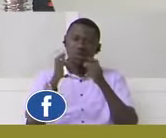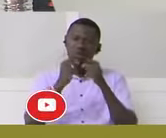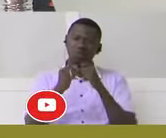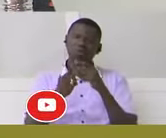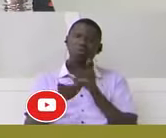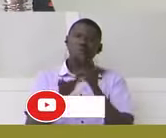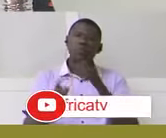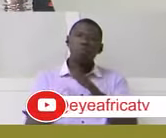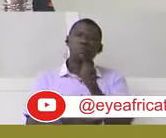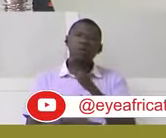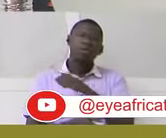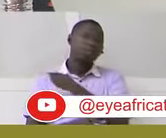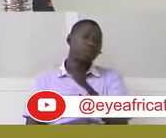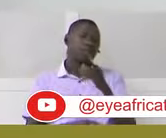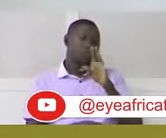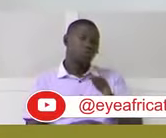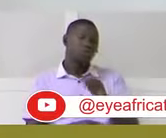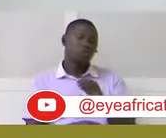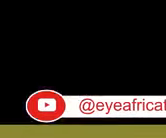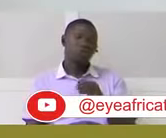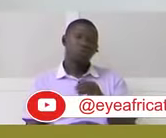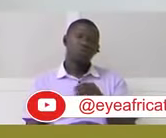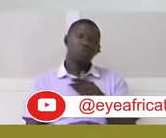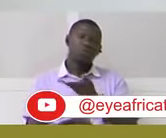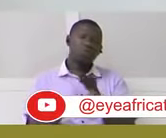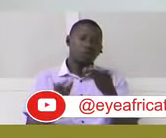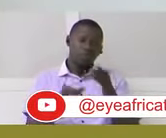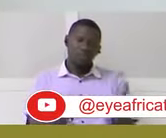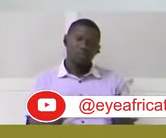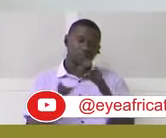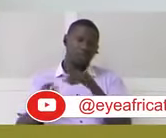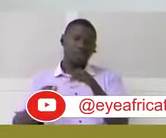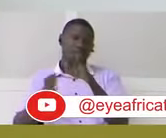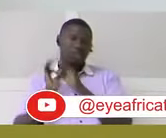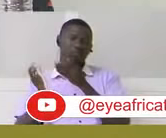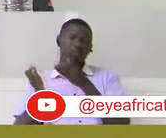I'll tell you. That is the question I am asking you.